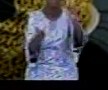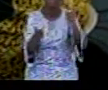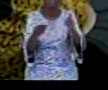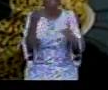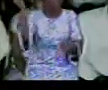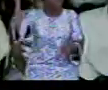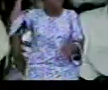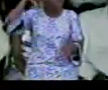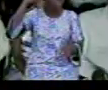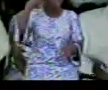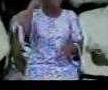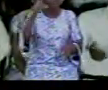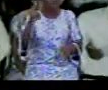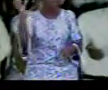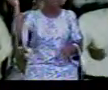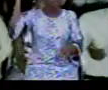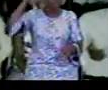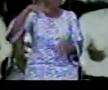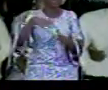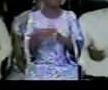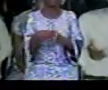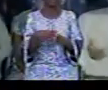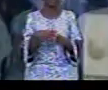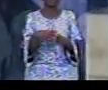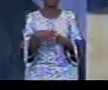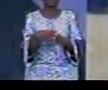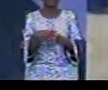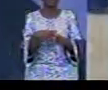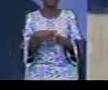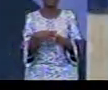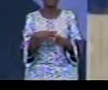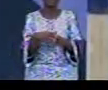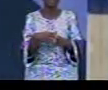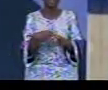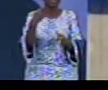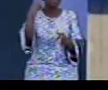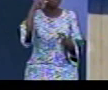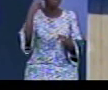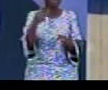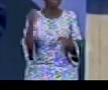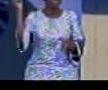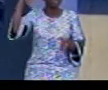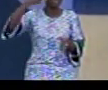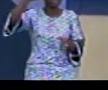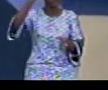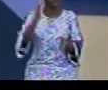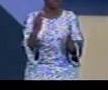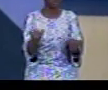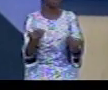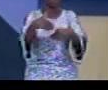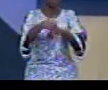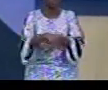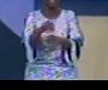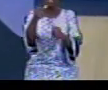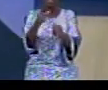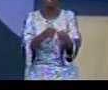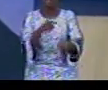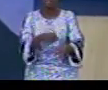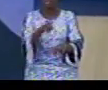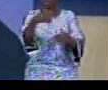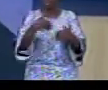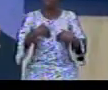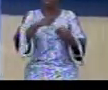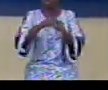for grace. After you get the initial deposit of the grace of God tonight, every time you have a